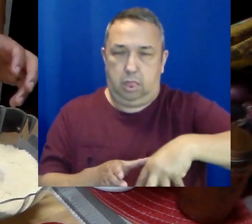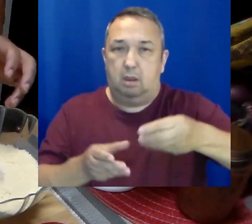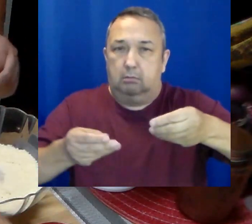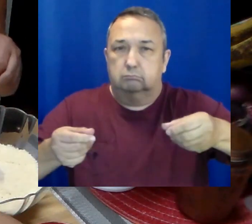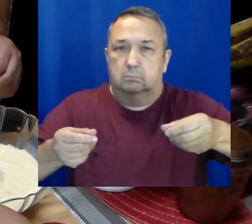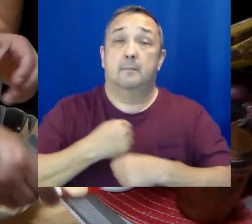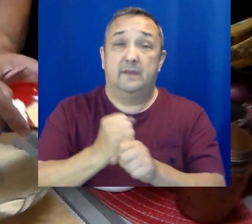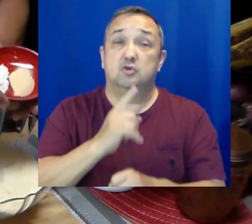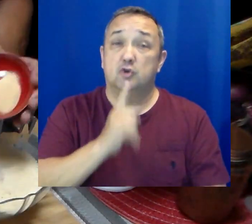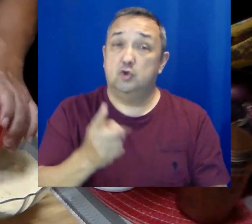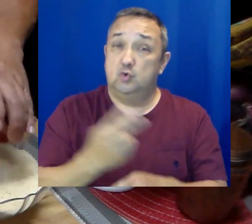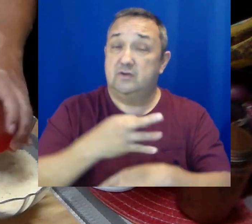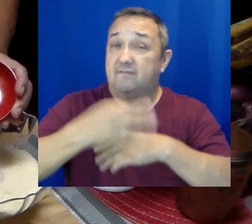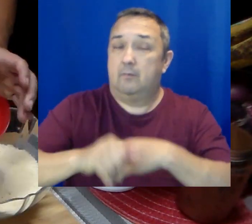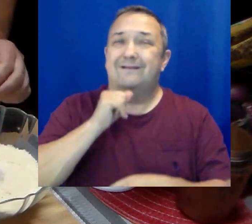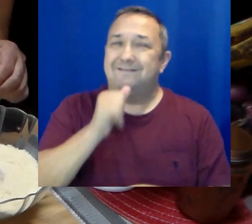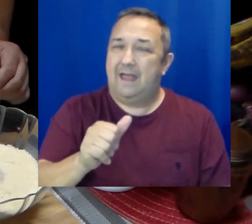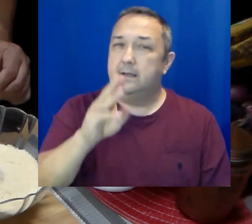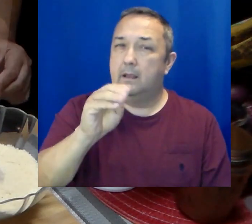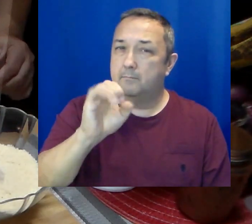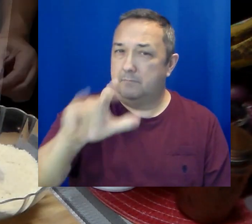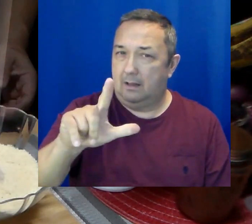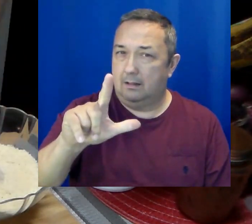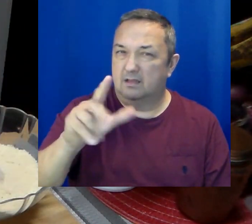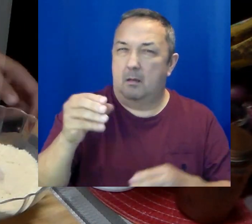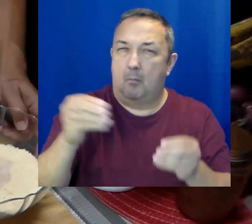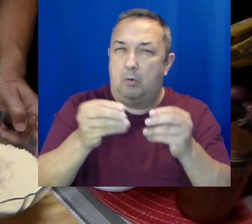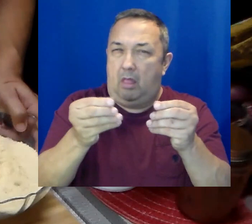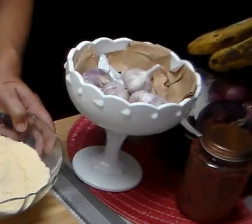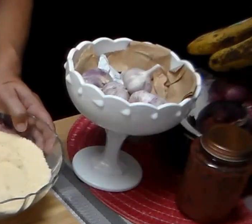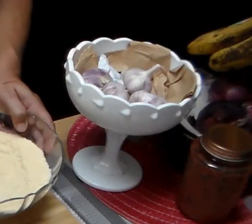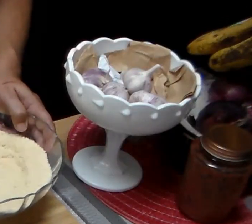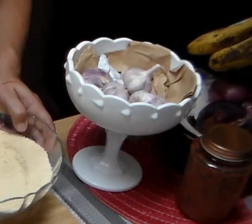Now make sure you're using the almond flour and not almond meal.